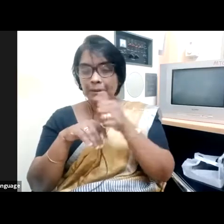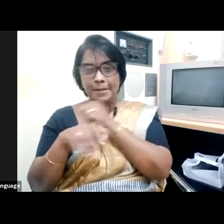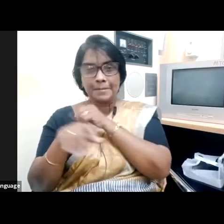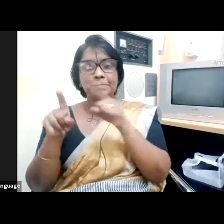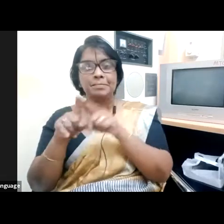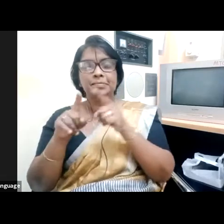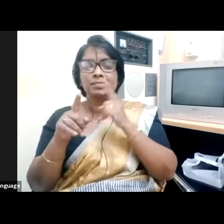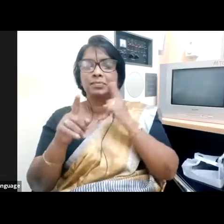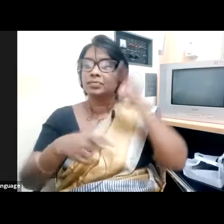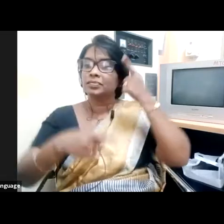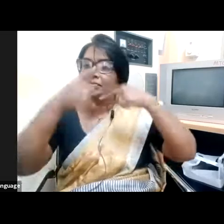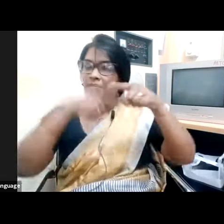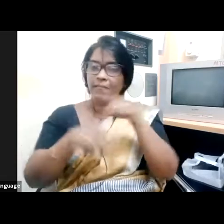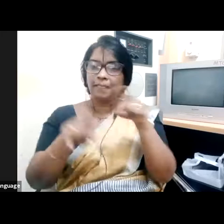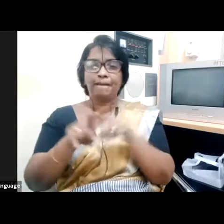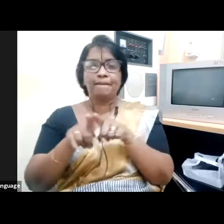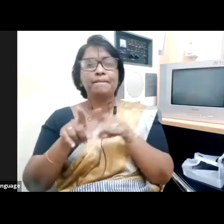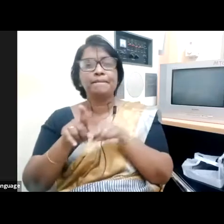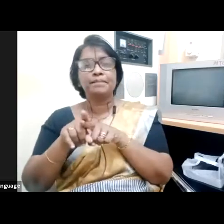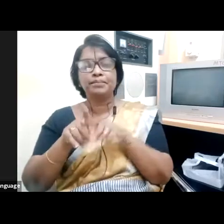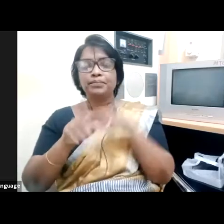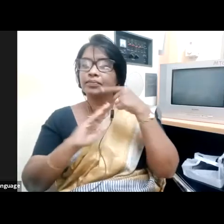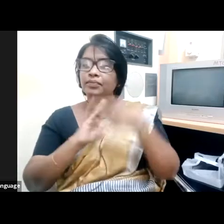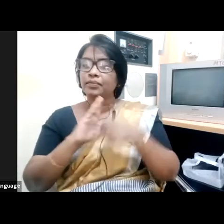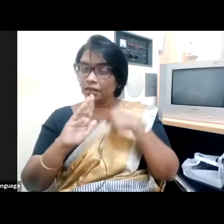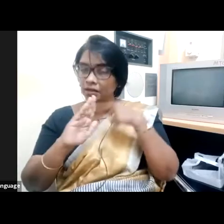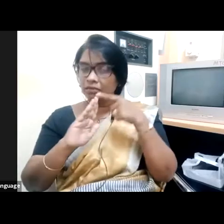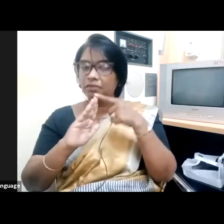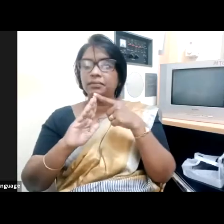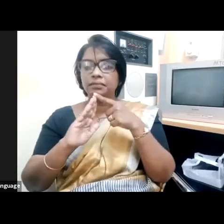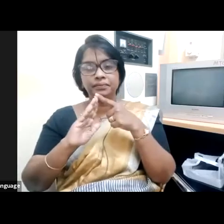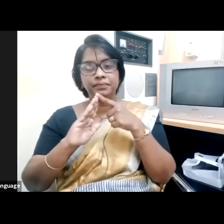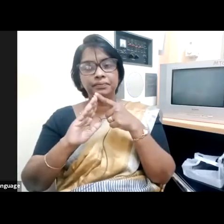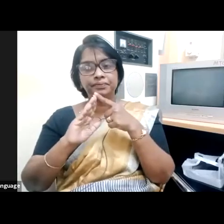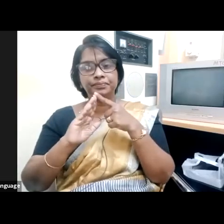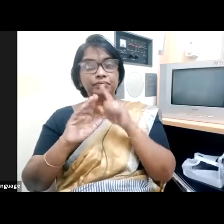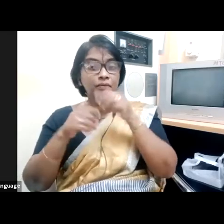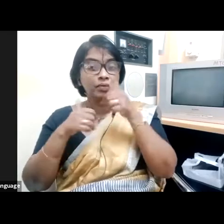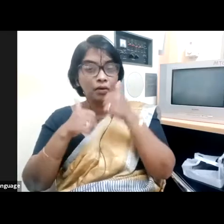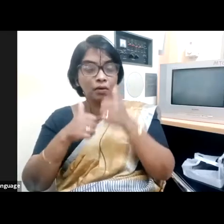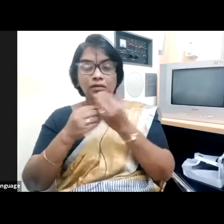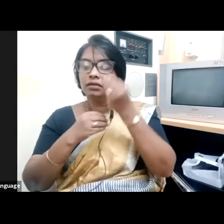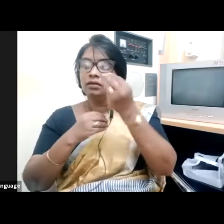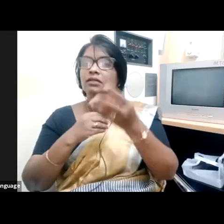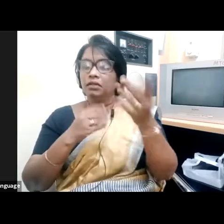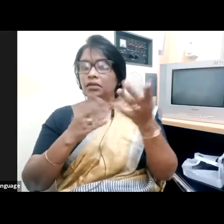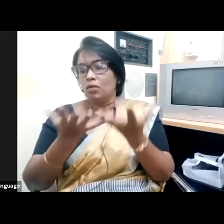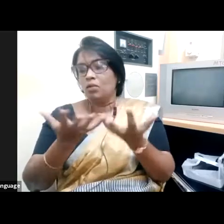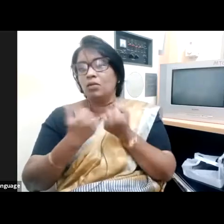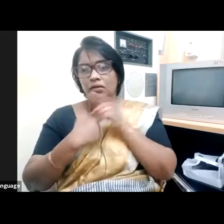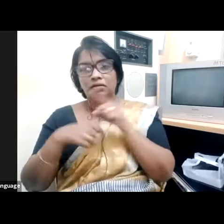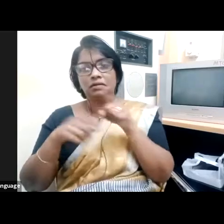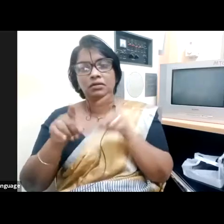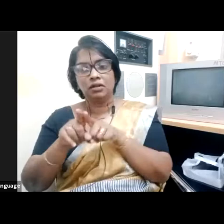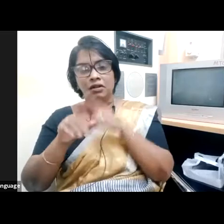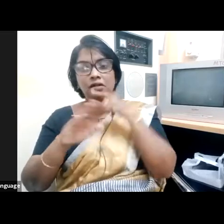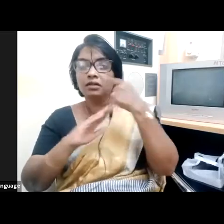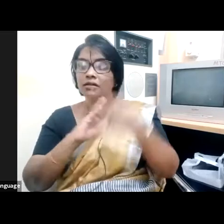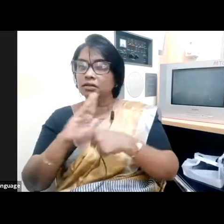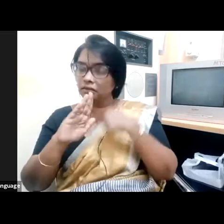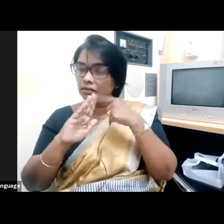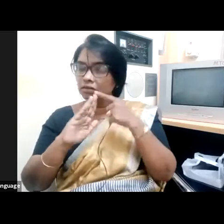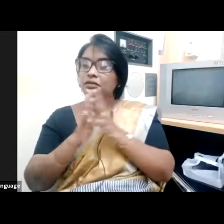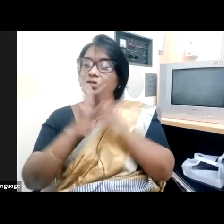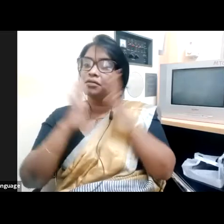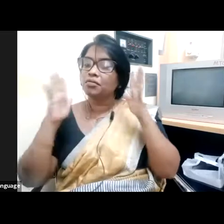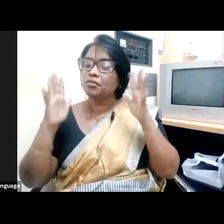Sri Lanka Tech for Good. We want to focus on how Sri Lanka can ensure that technology is